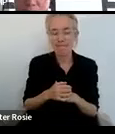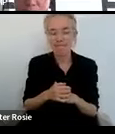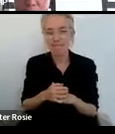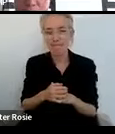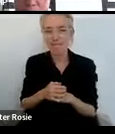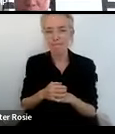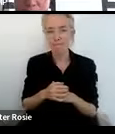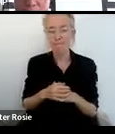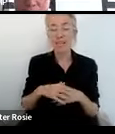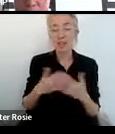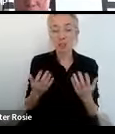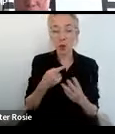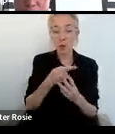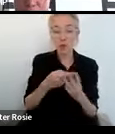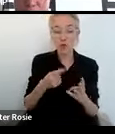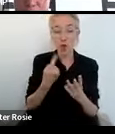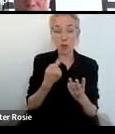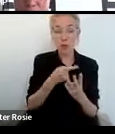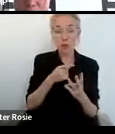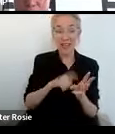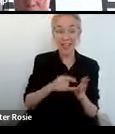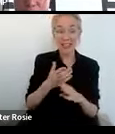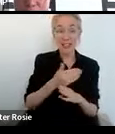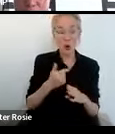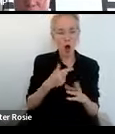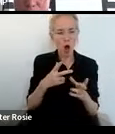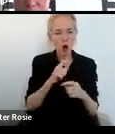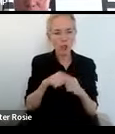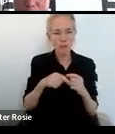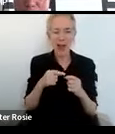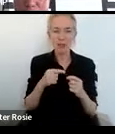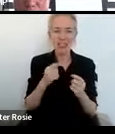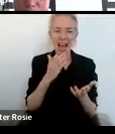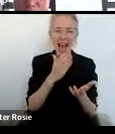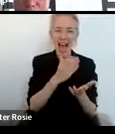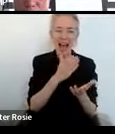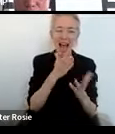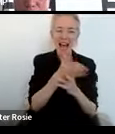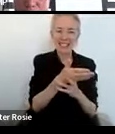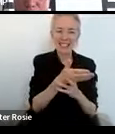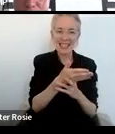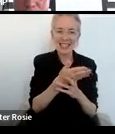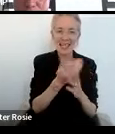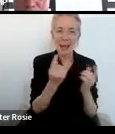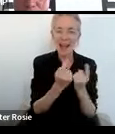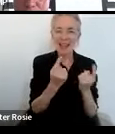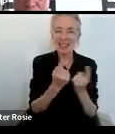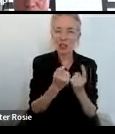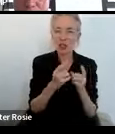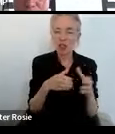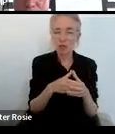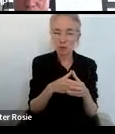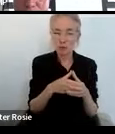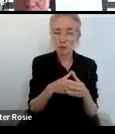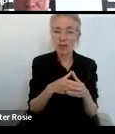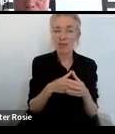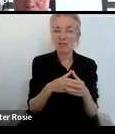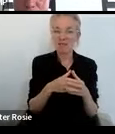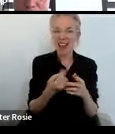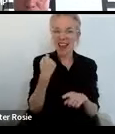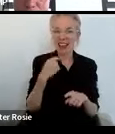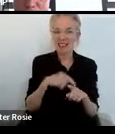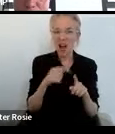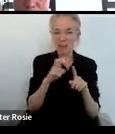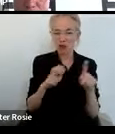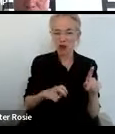heard of the Access Matters group, and I was travelling in the South Island, and it was a Friday when I received an email late that evening, and further to a brief chat earlier that